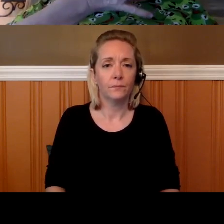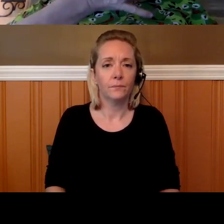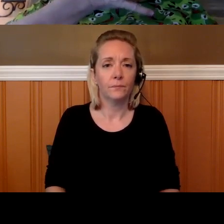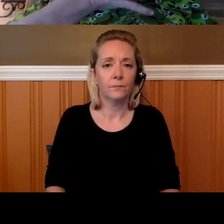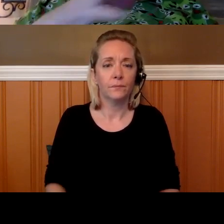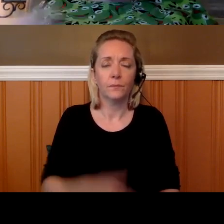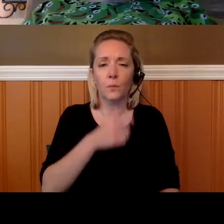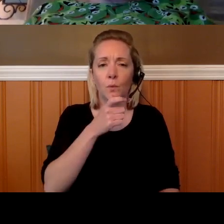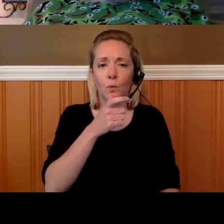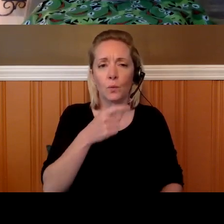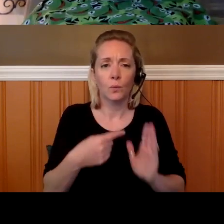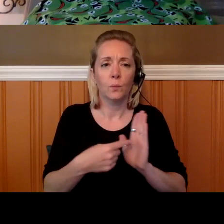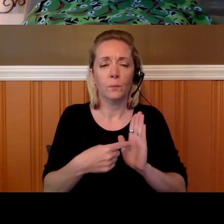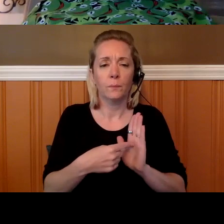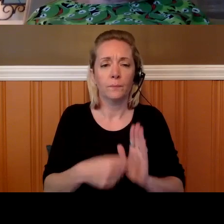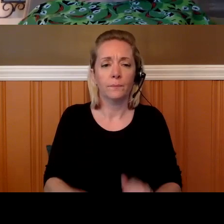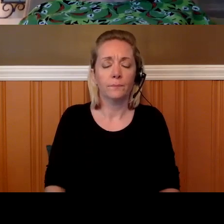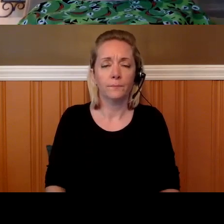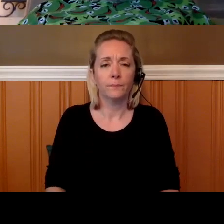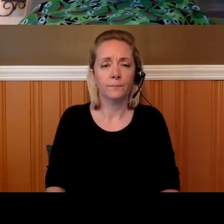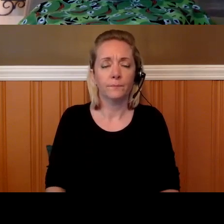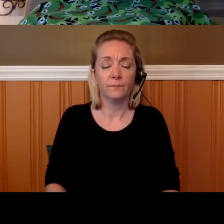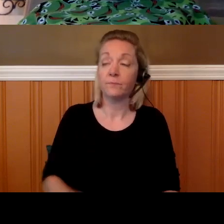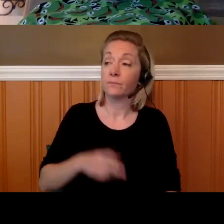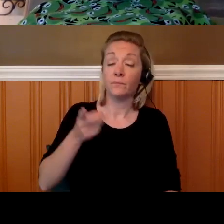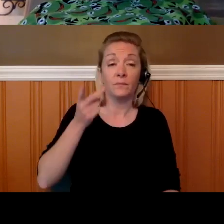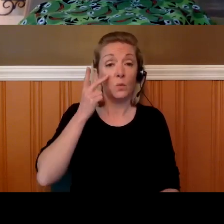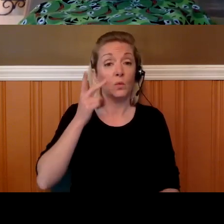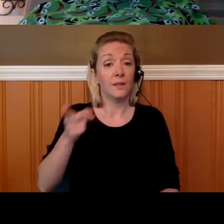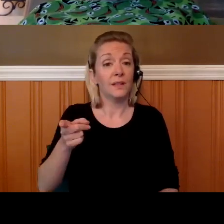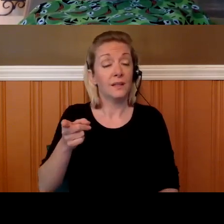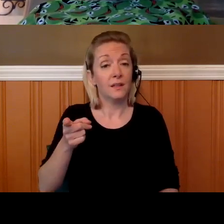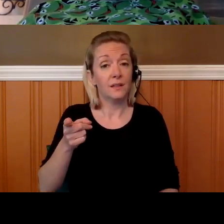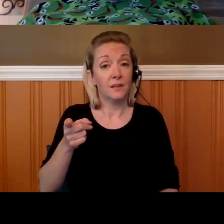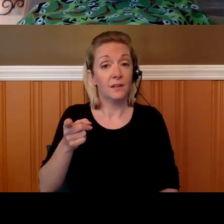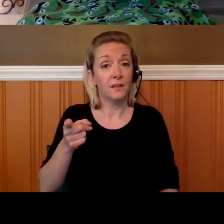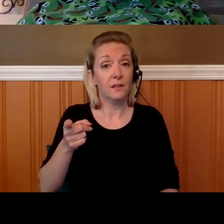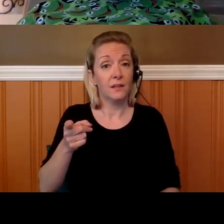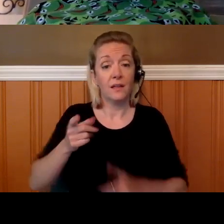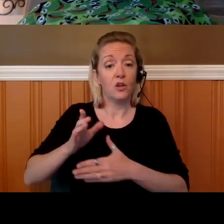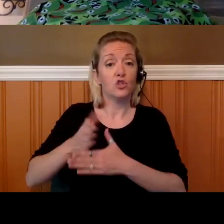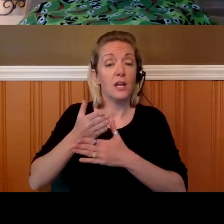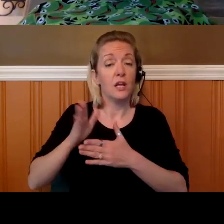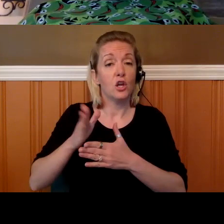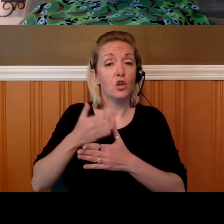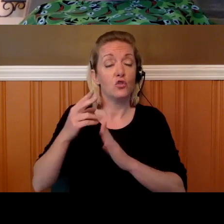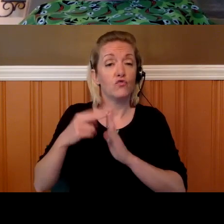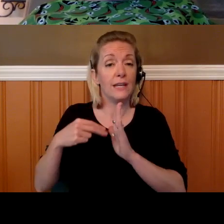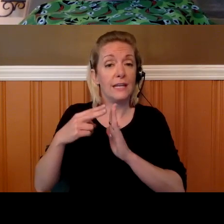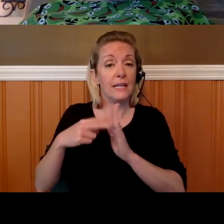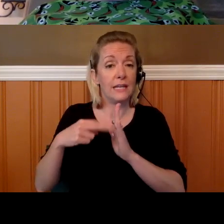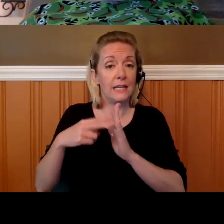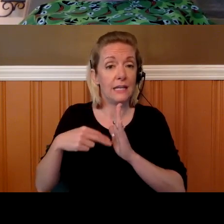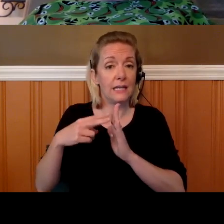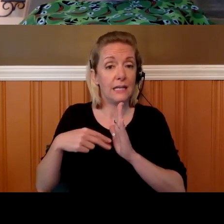this? So you see, they were able to do that lovely shared reading. The book was below